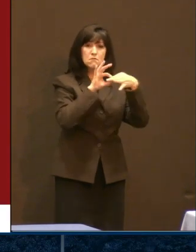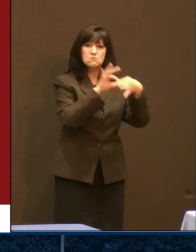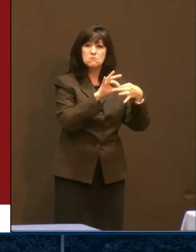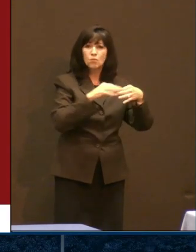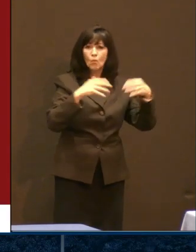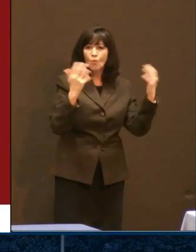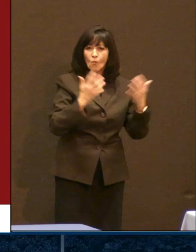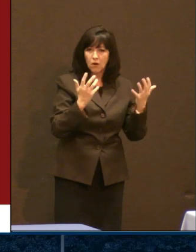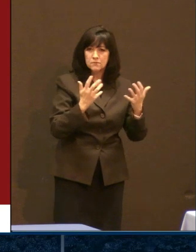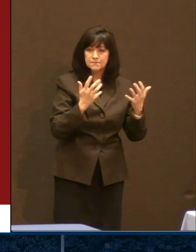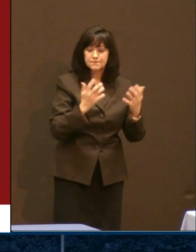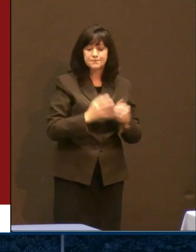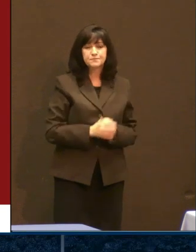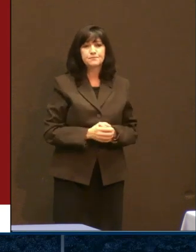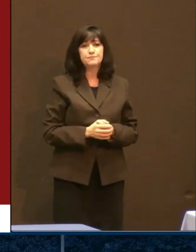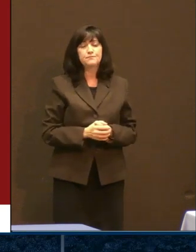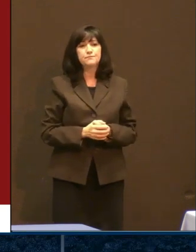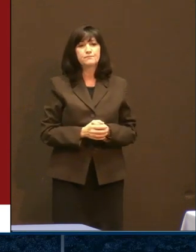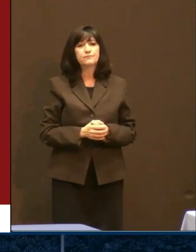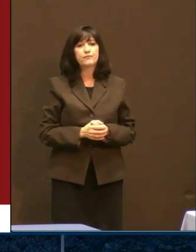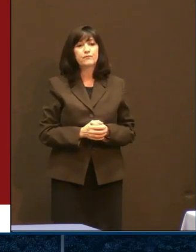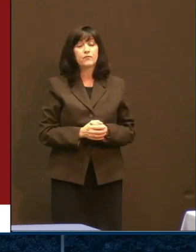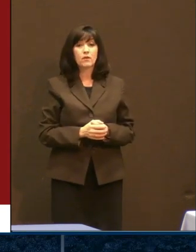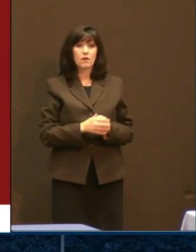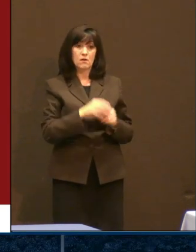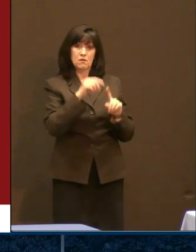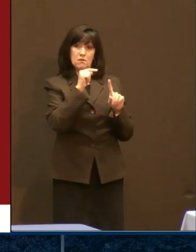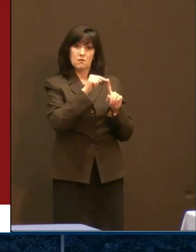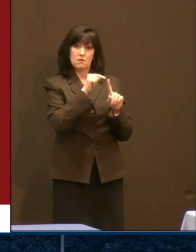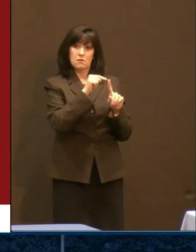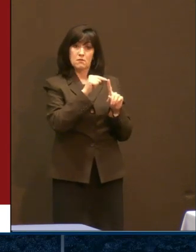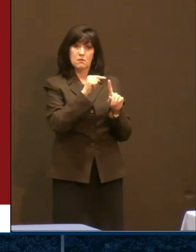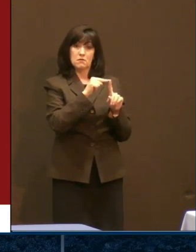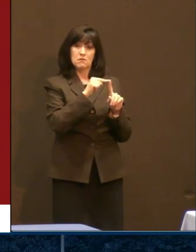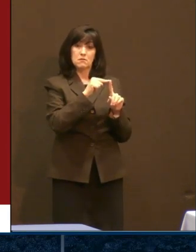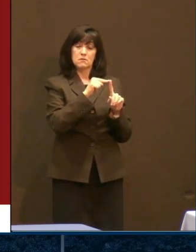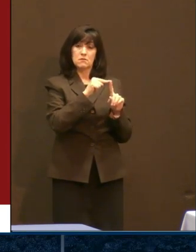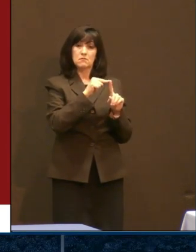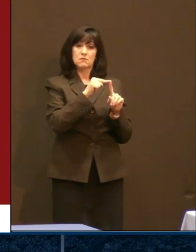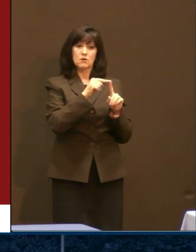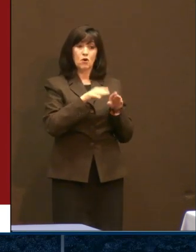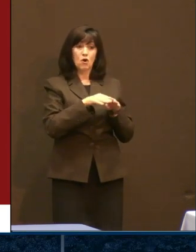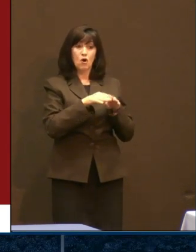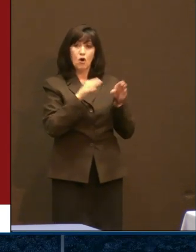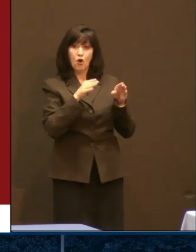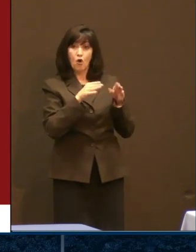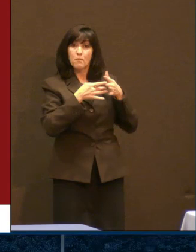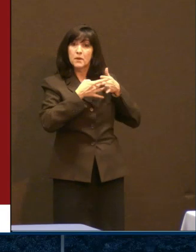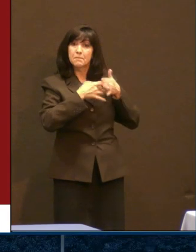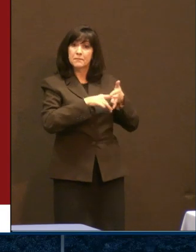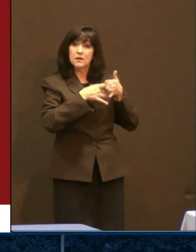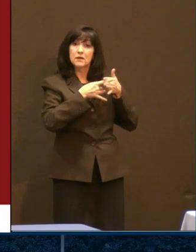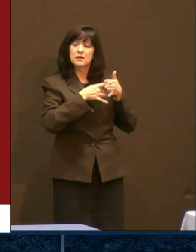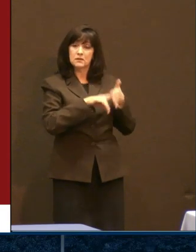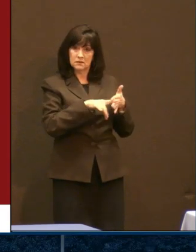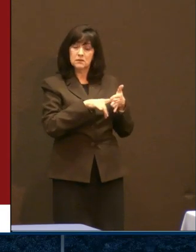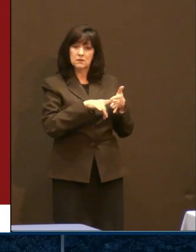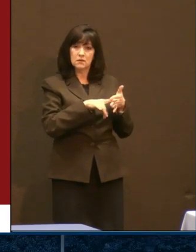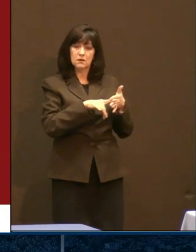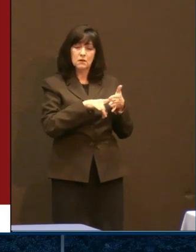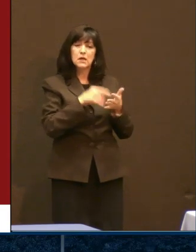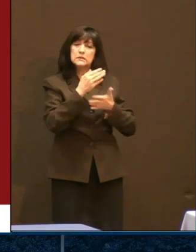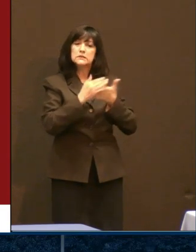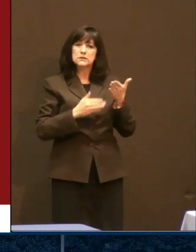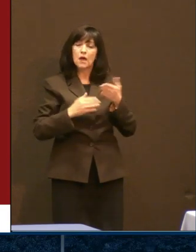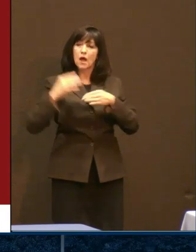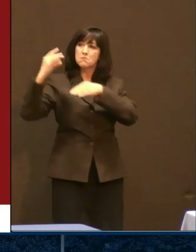we know, that the criteria that was kind of central to the recommendations out of the White House Task Force